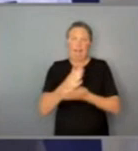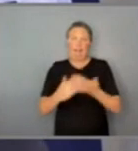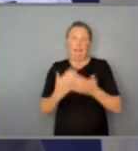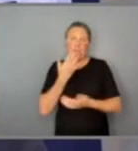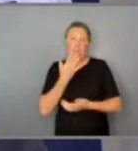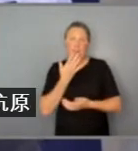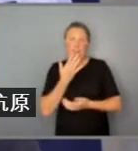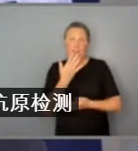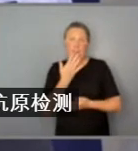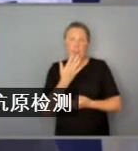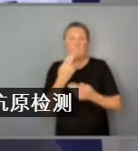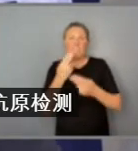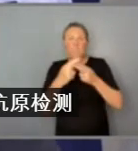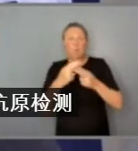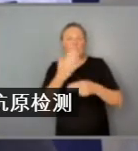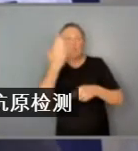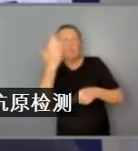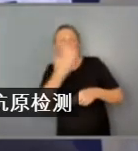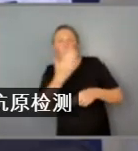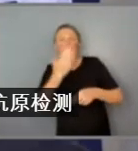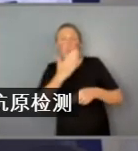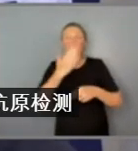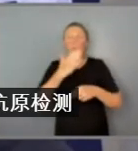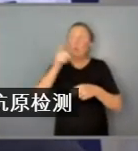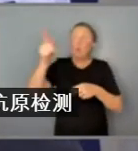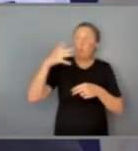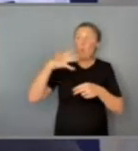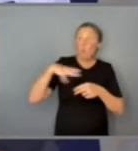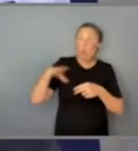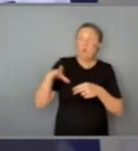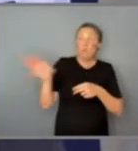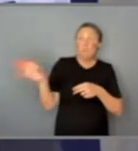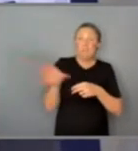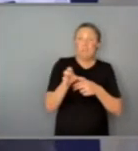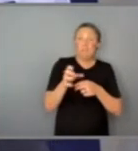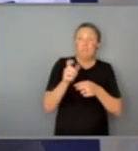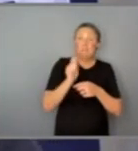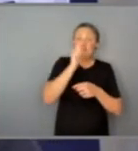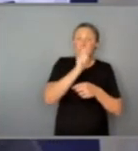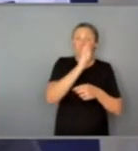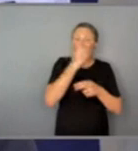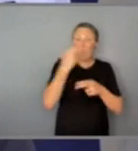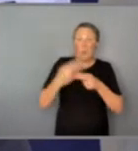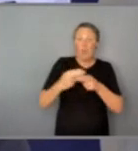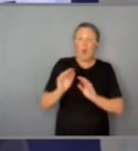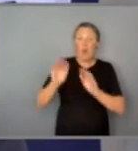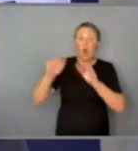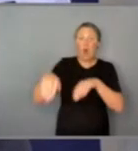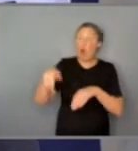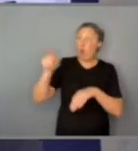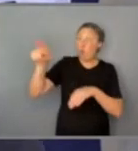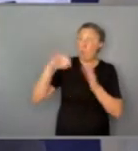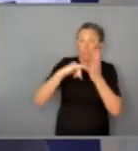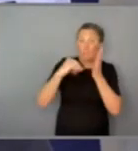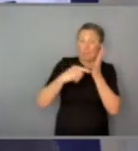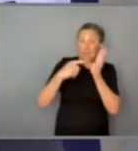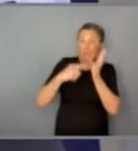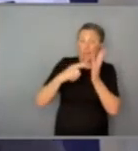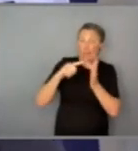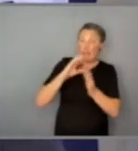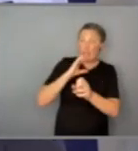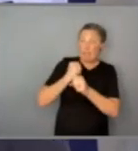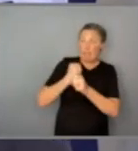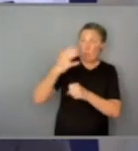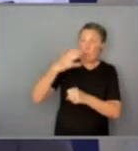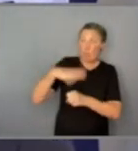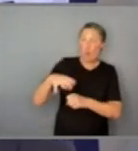those circumstances where states are doing that, those costs are already met 50-50 by the Commonwealth and the states. And